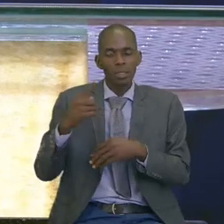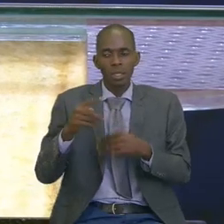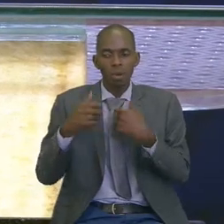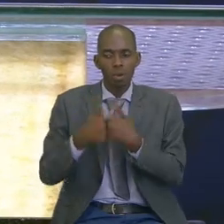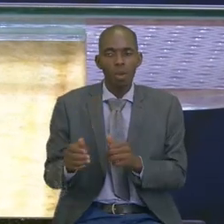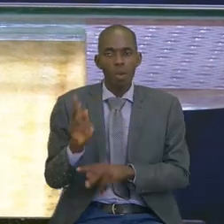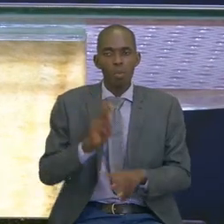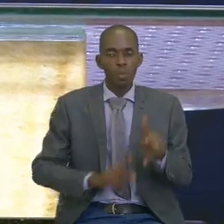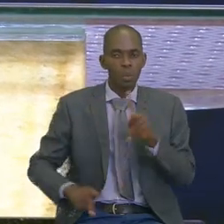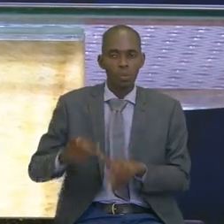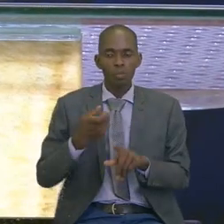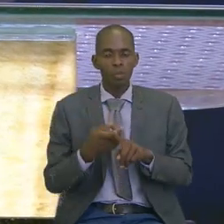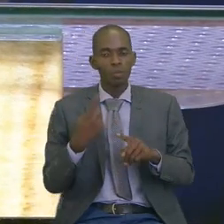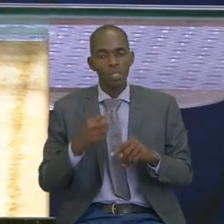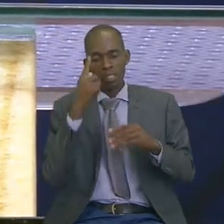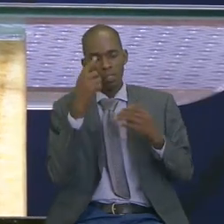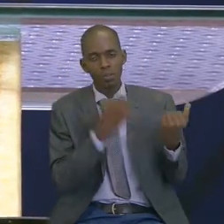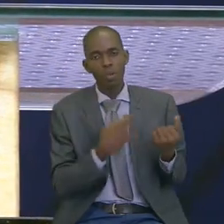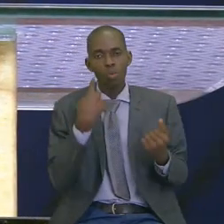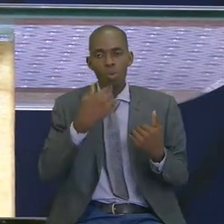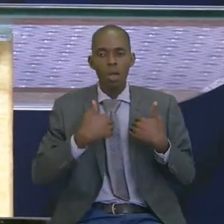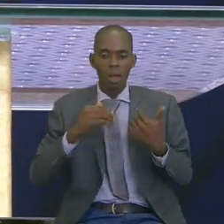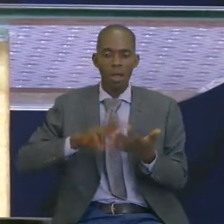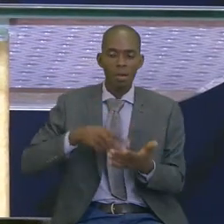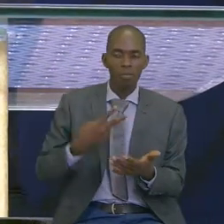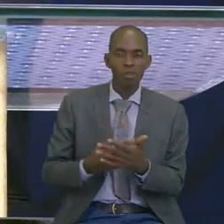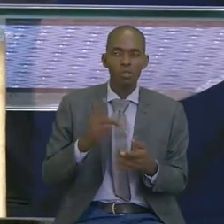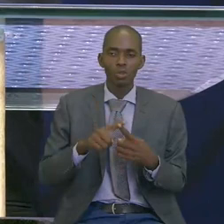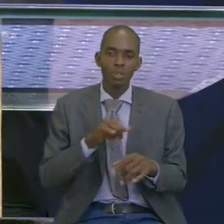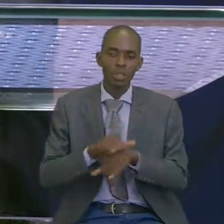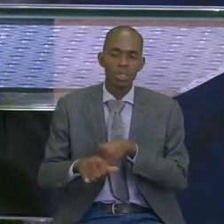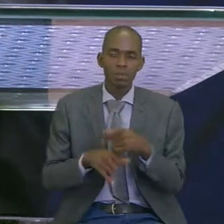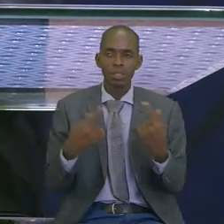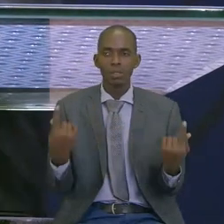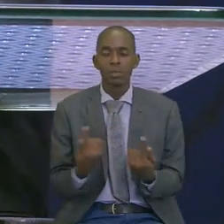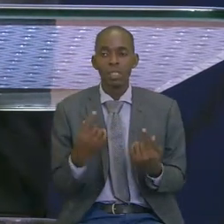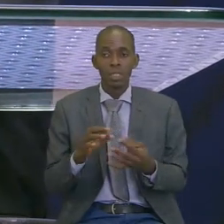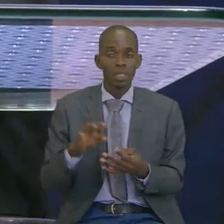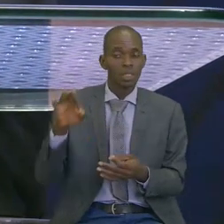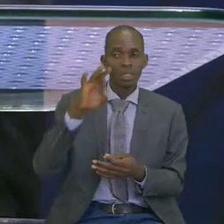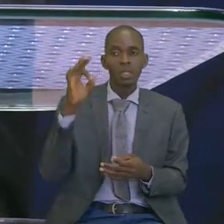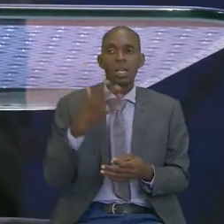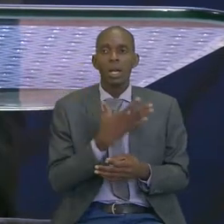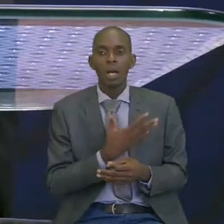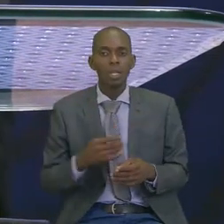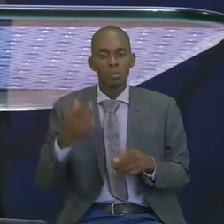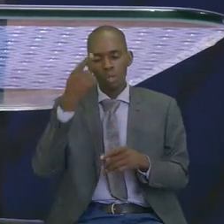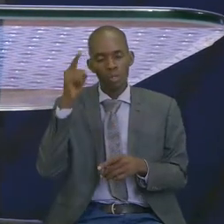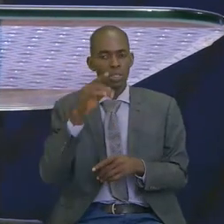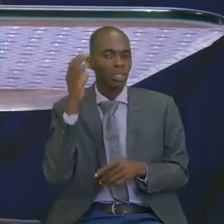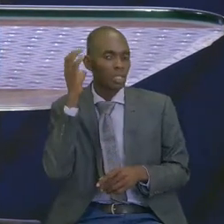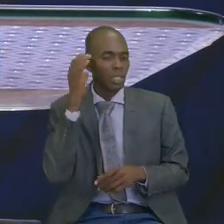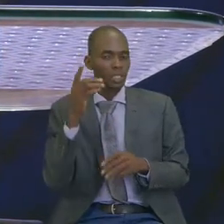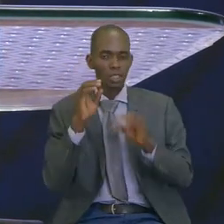the faith, that have given heed to seducing spirits, and after listening to the doctrines of devils, we tell them